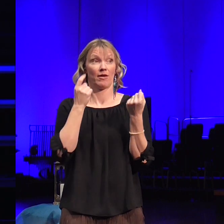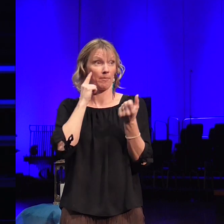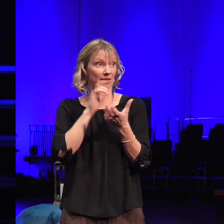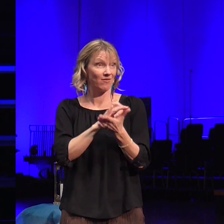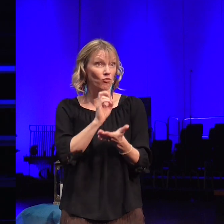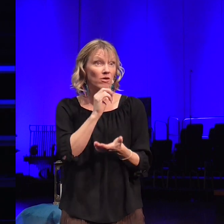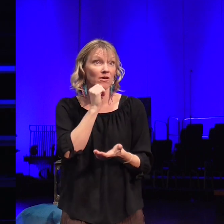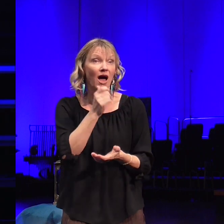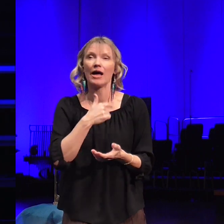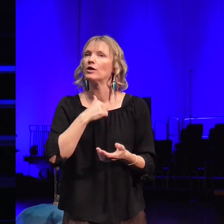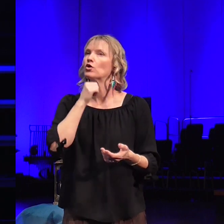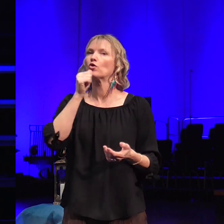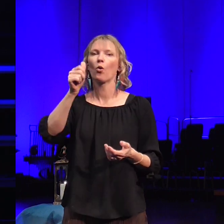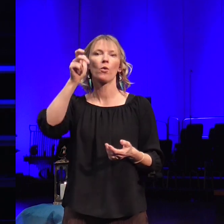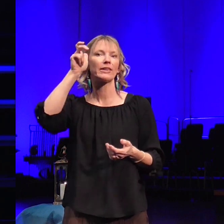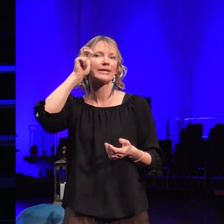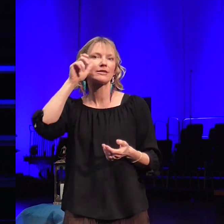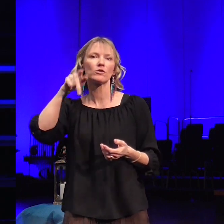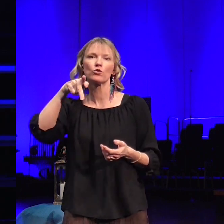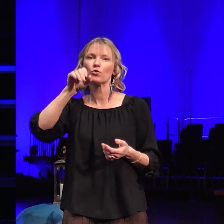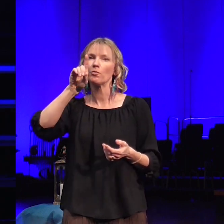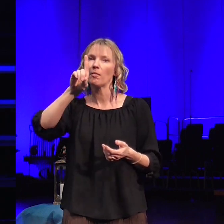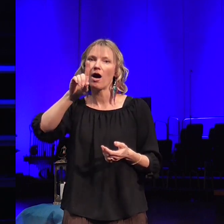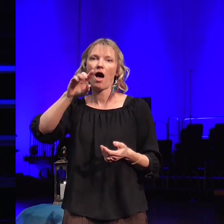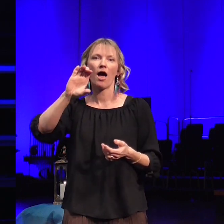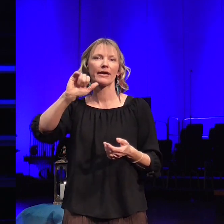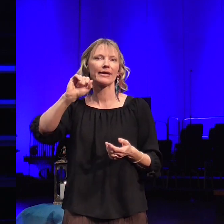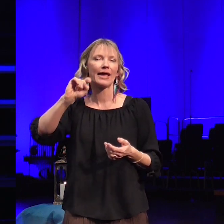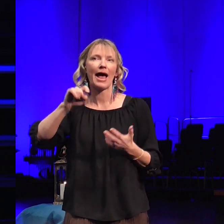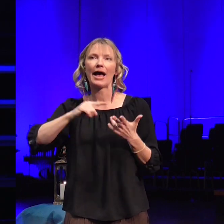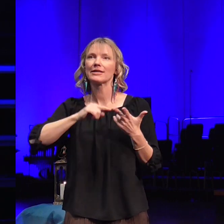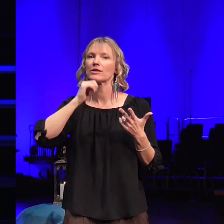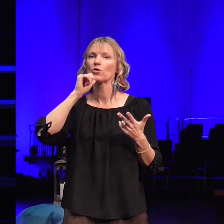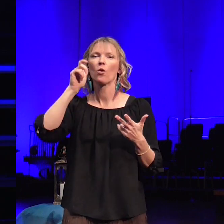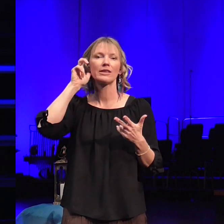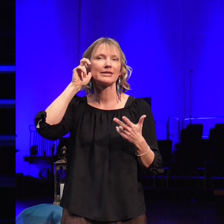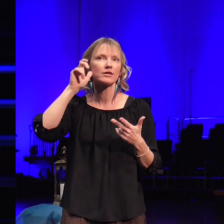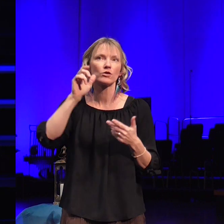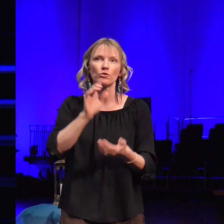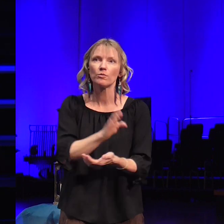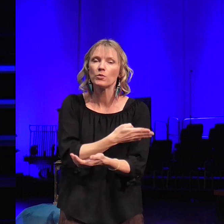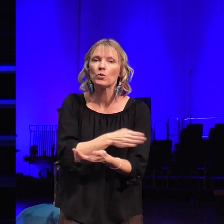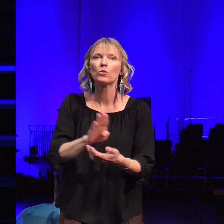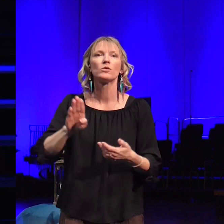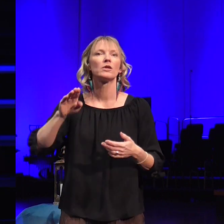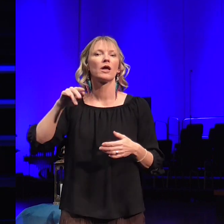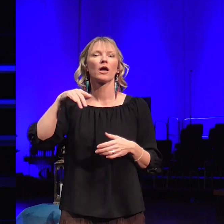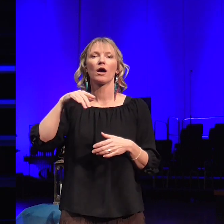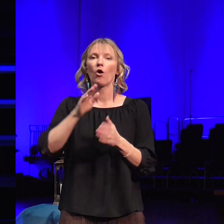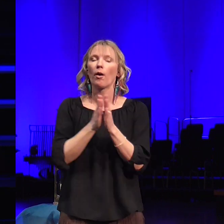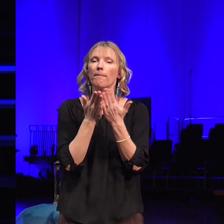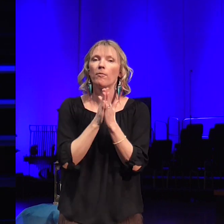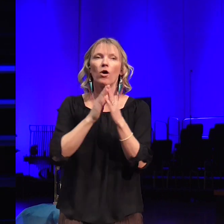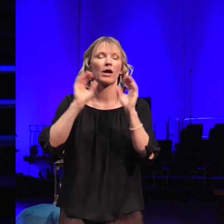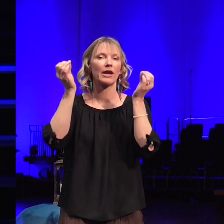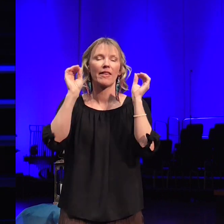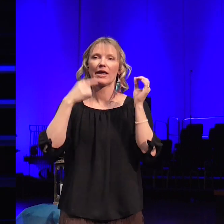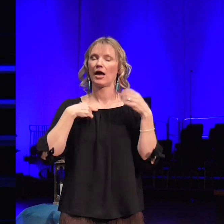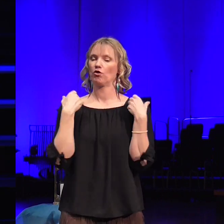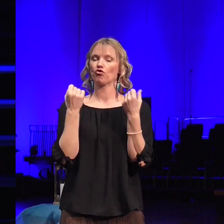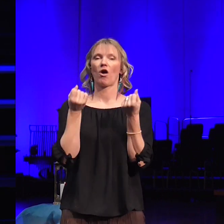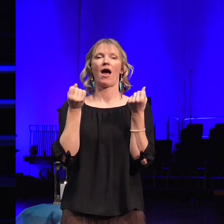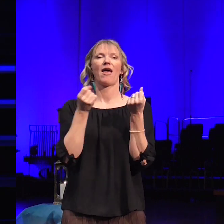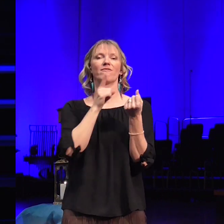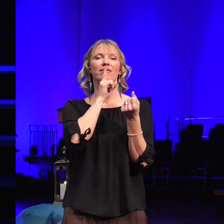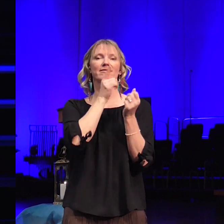not, I don't listen to podcasts or music or books on tape or anything. I just drive in the silence. I